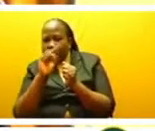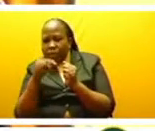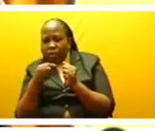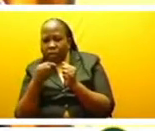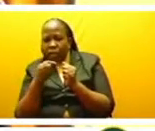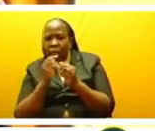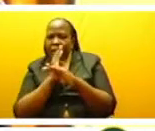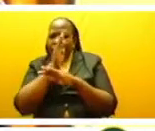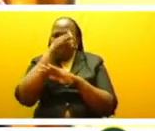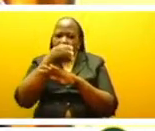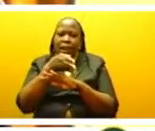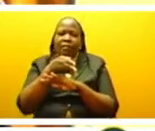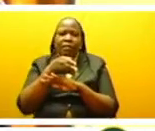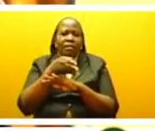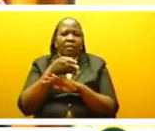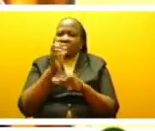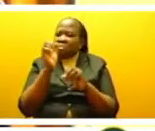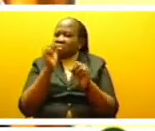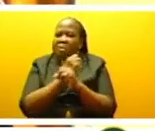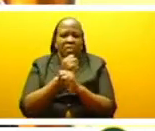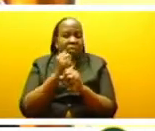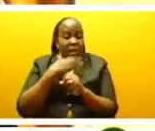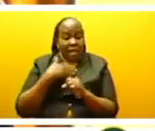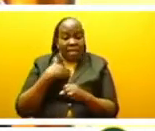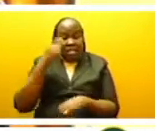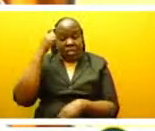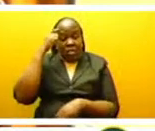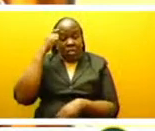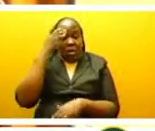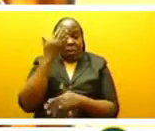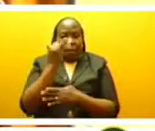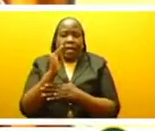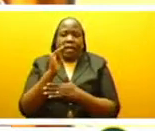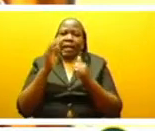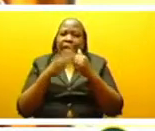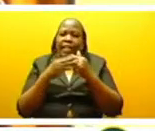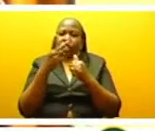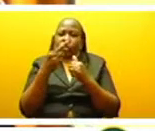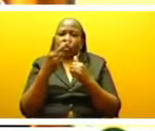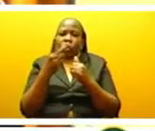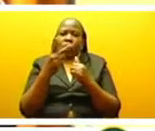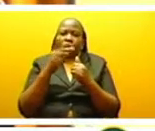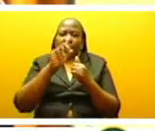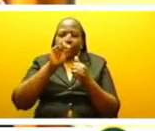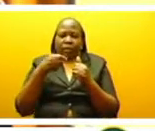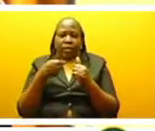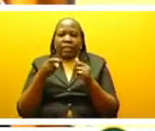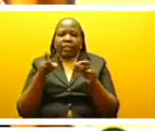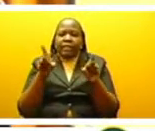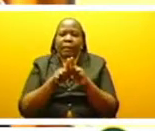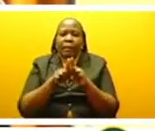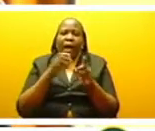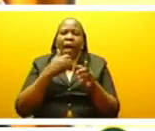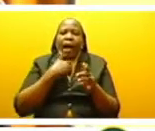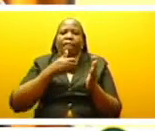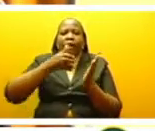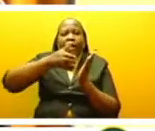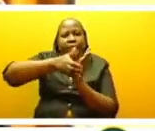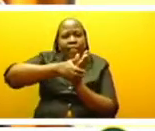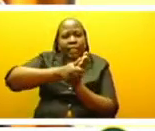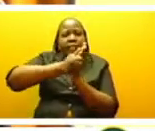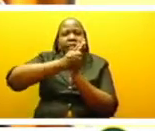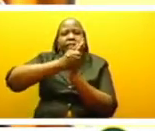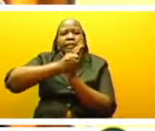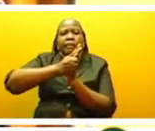that, that cannot be accounted for by the 92,000 becomes very problematic. And I think I have attached that, and